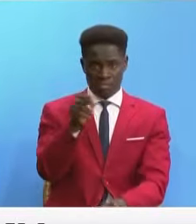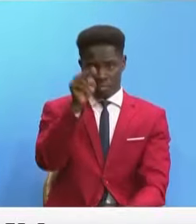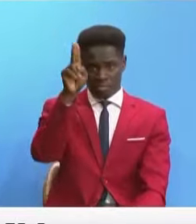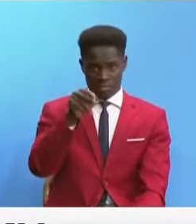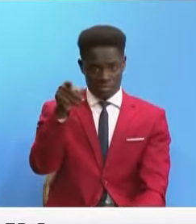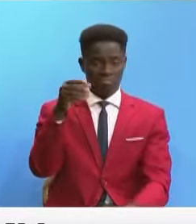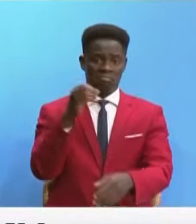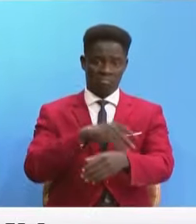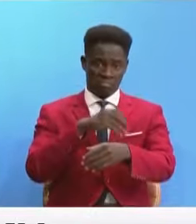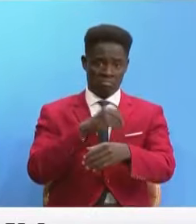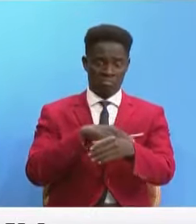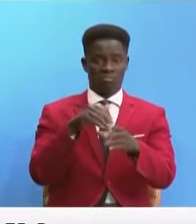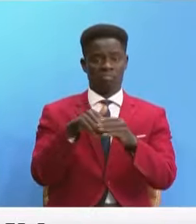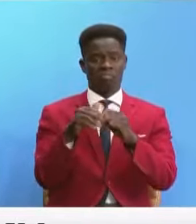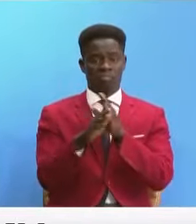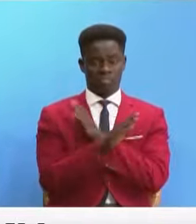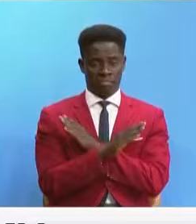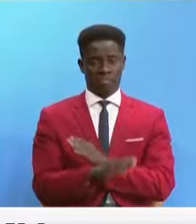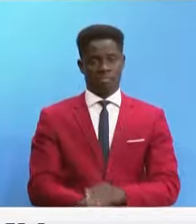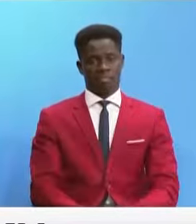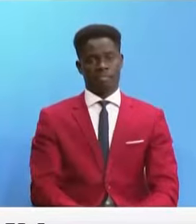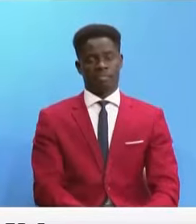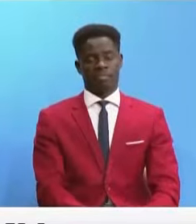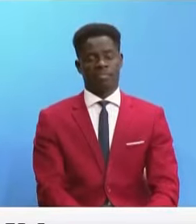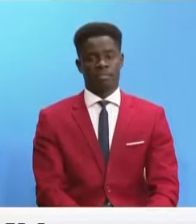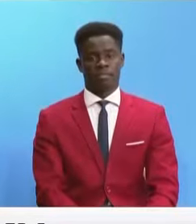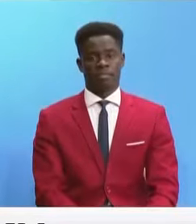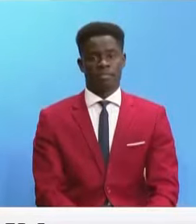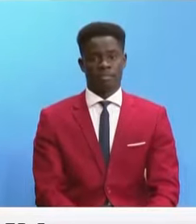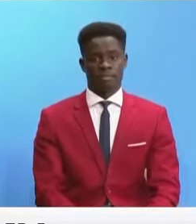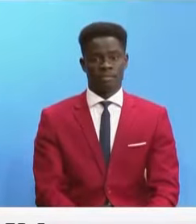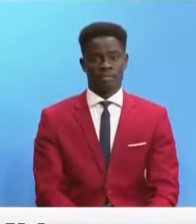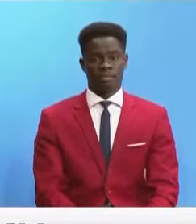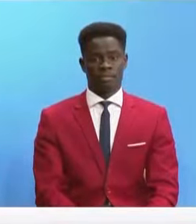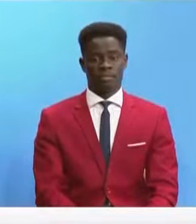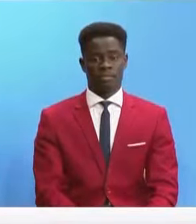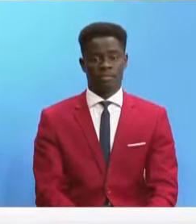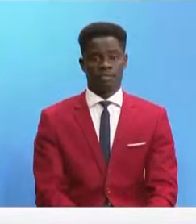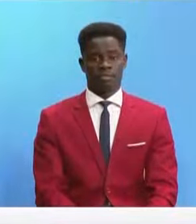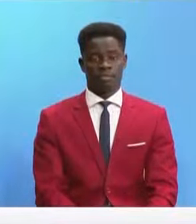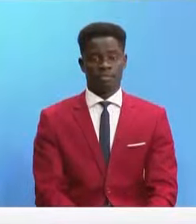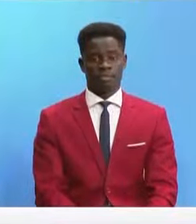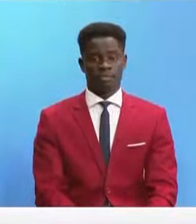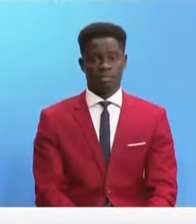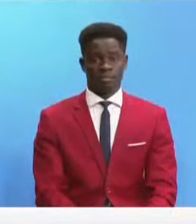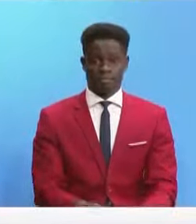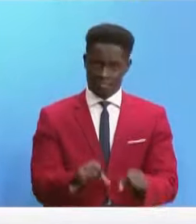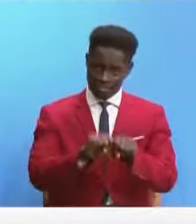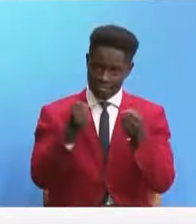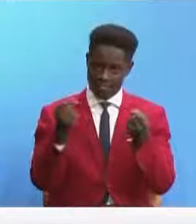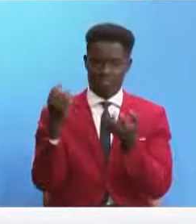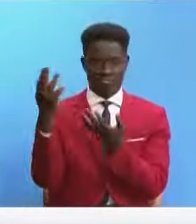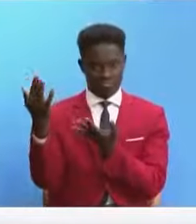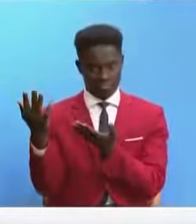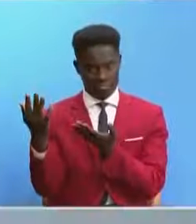batteries, giving us power throughout the day and through the night. We take a break. Stay